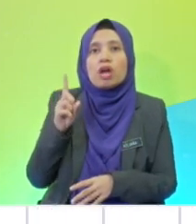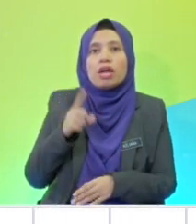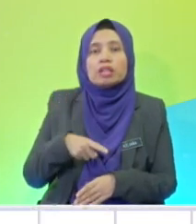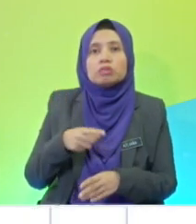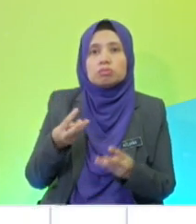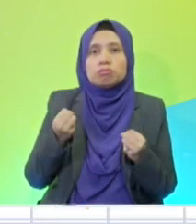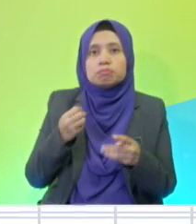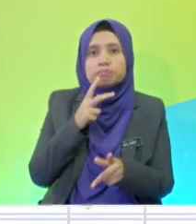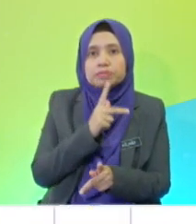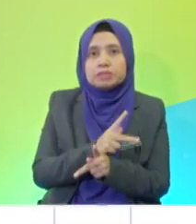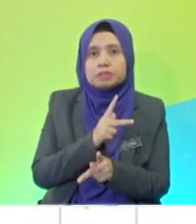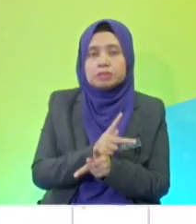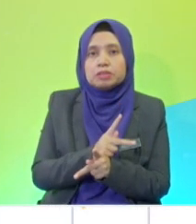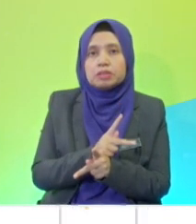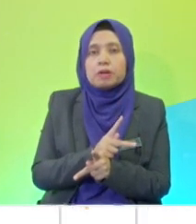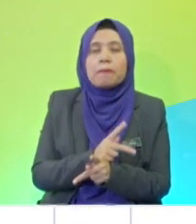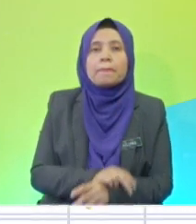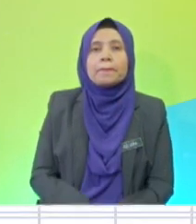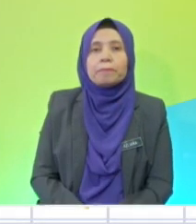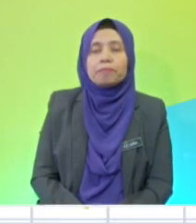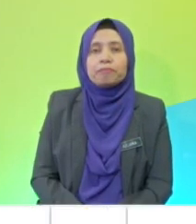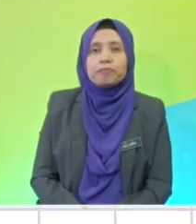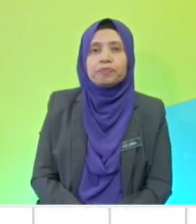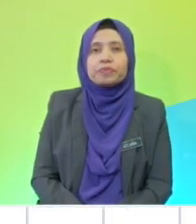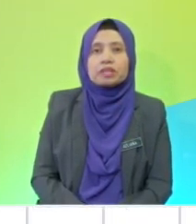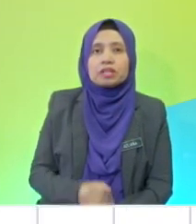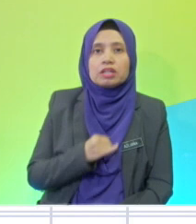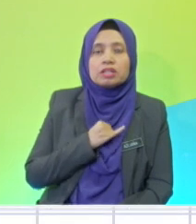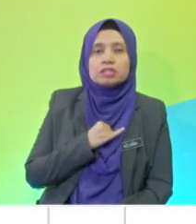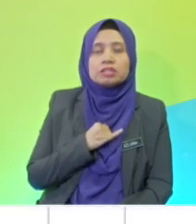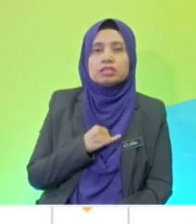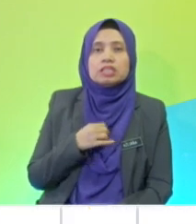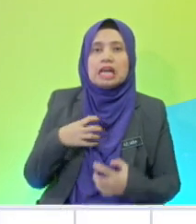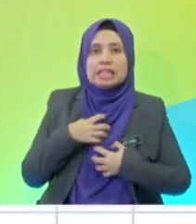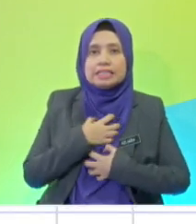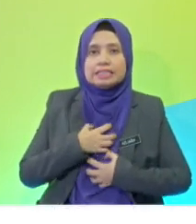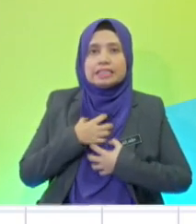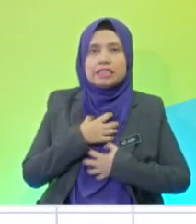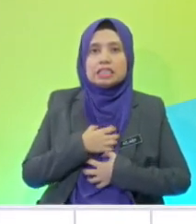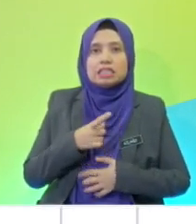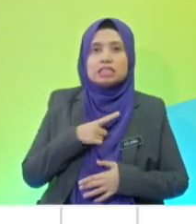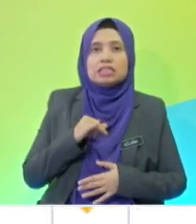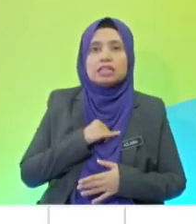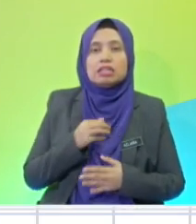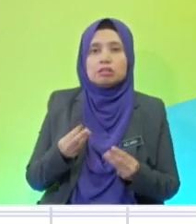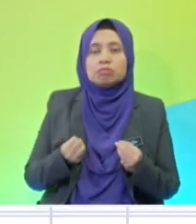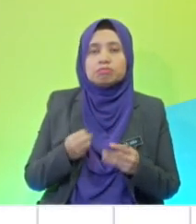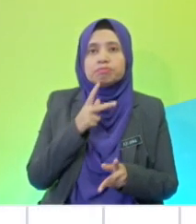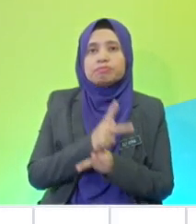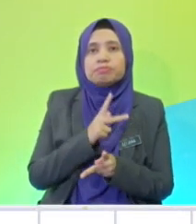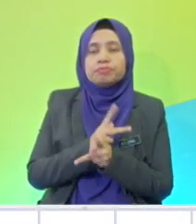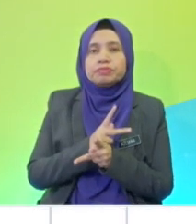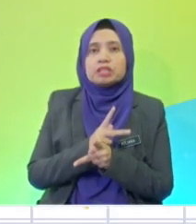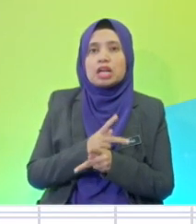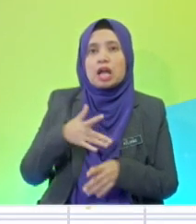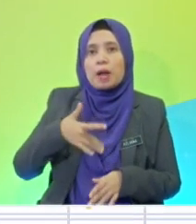time capsule. All right. I feel excited. I want to keep my favorite doll in my time